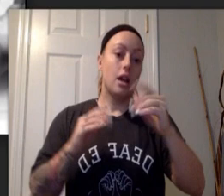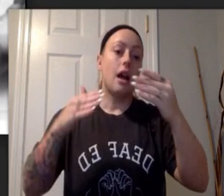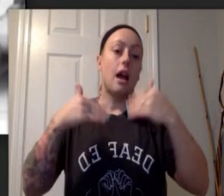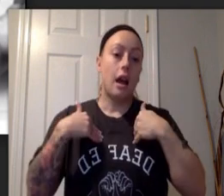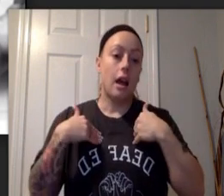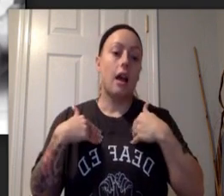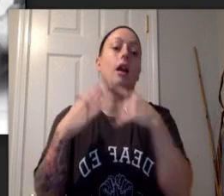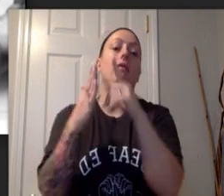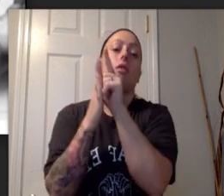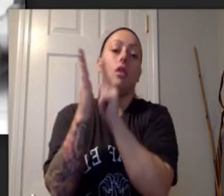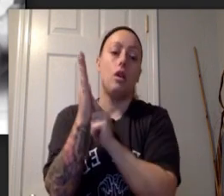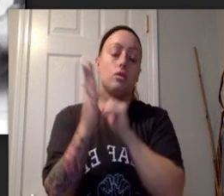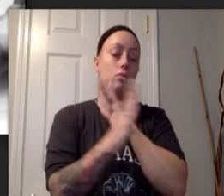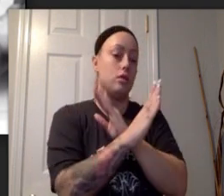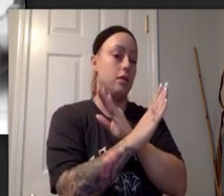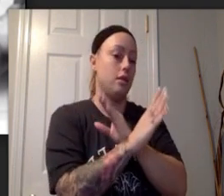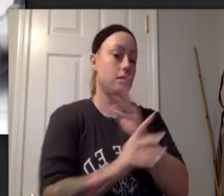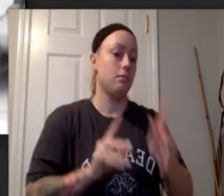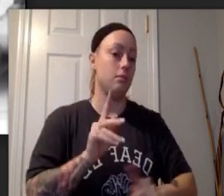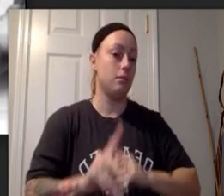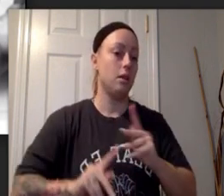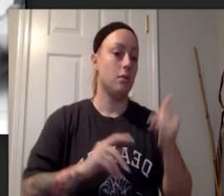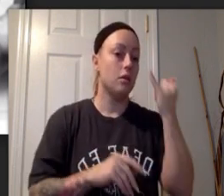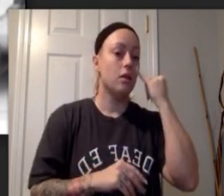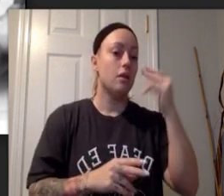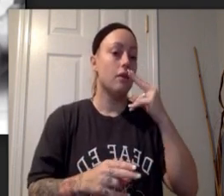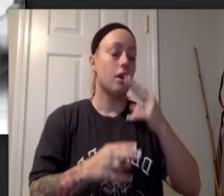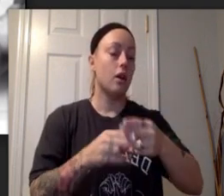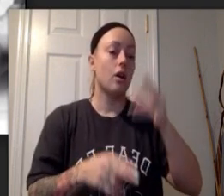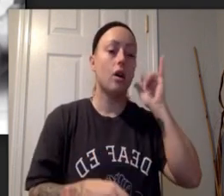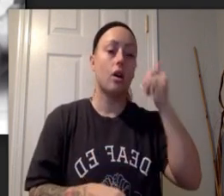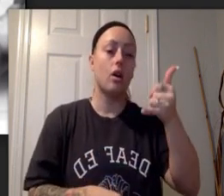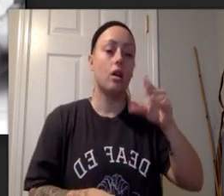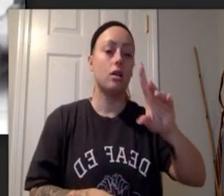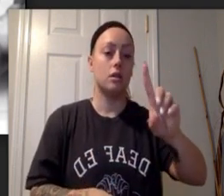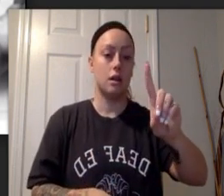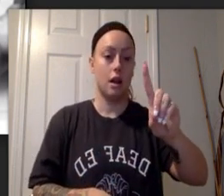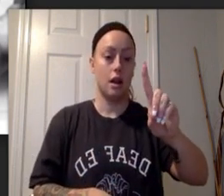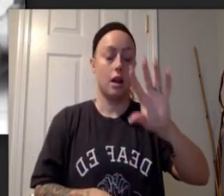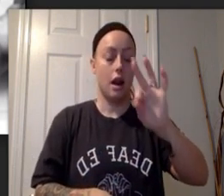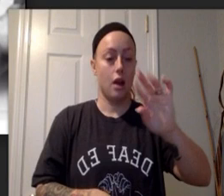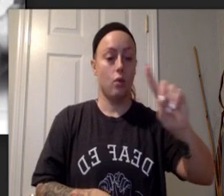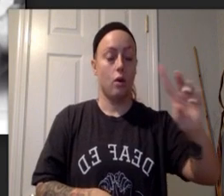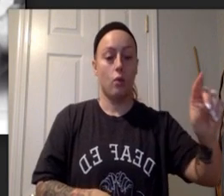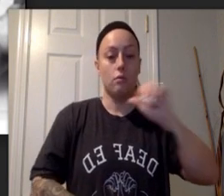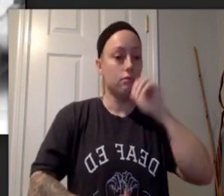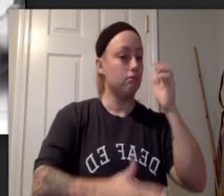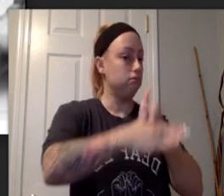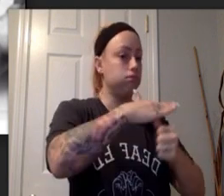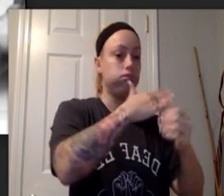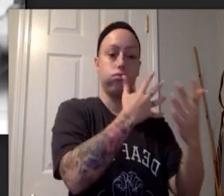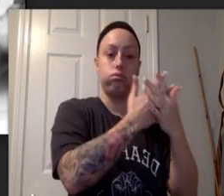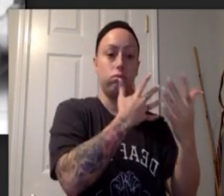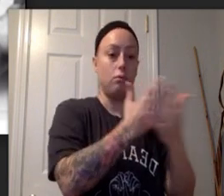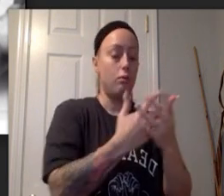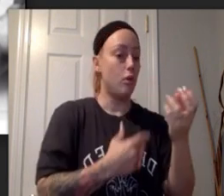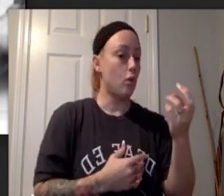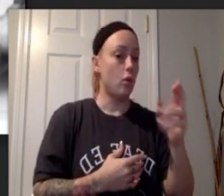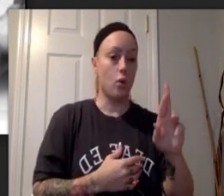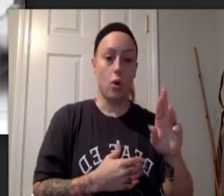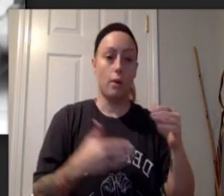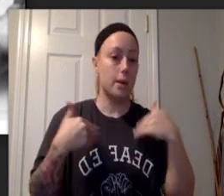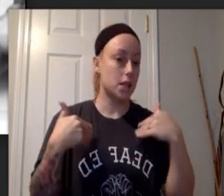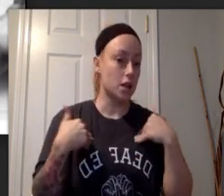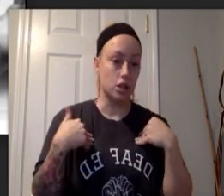down the pipeline to protect people to call 911 without persecution for possession or paraphernalia